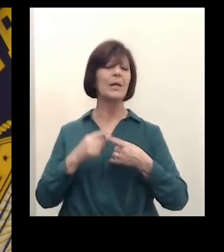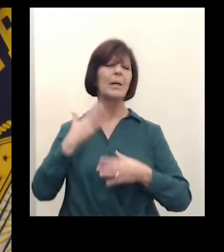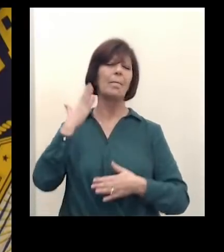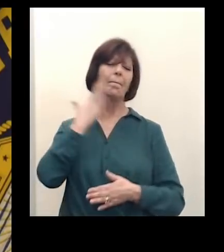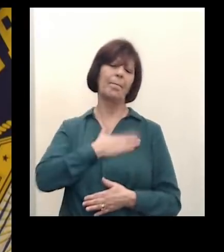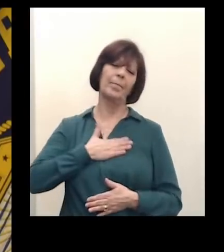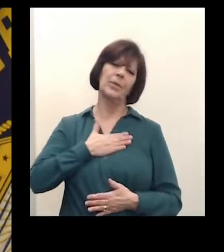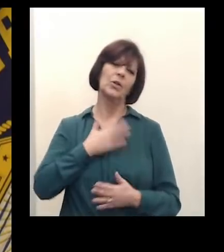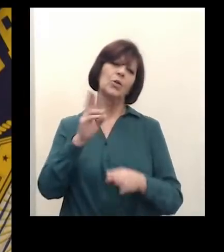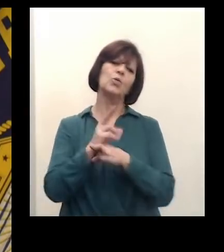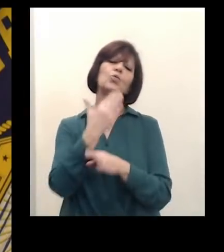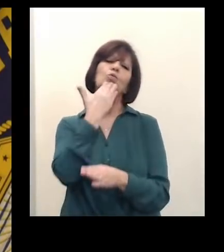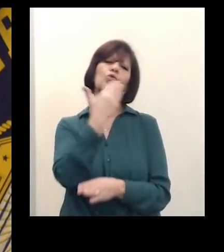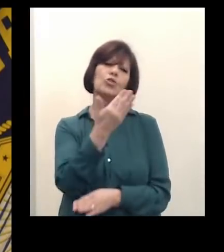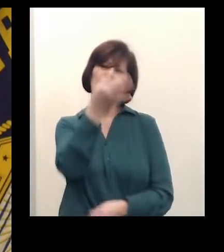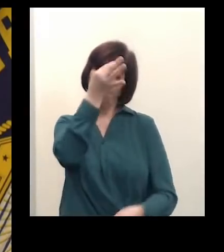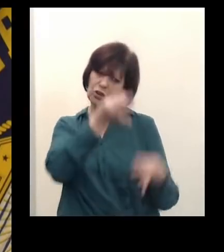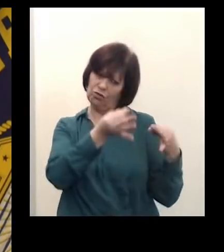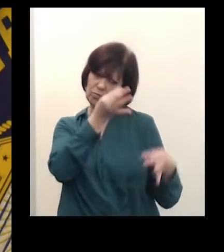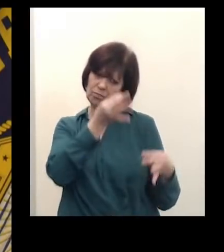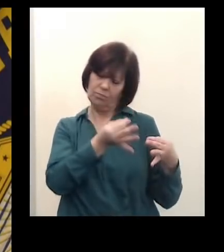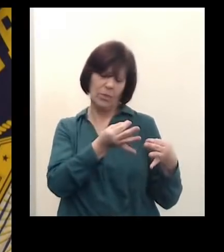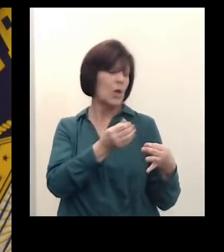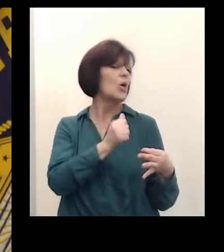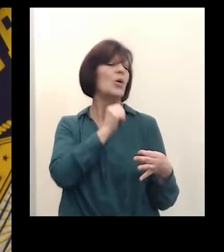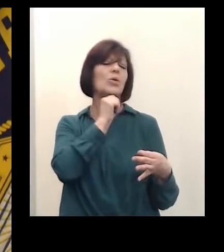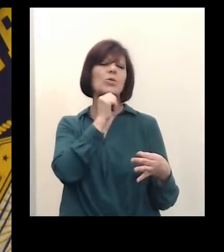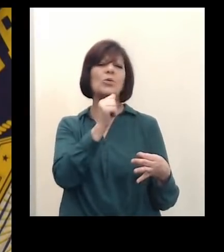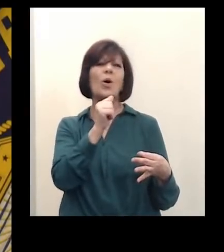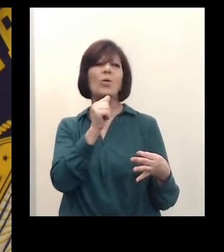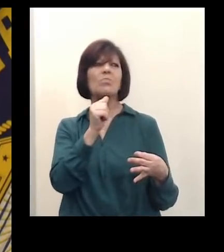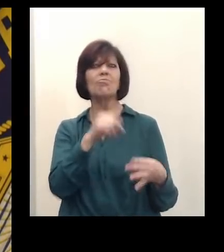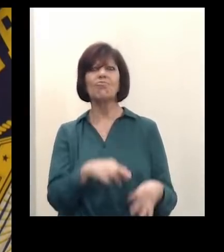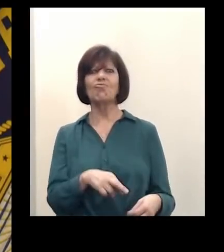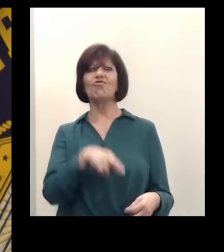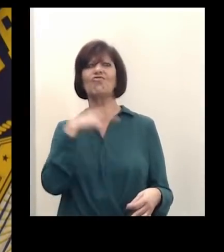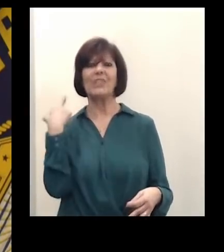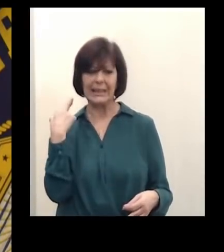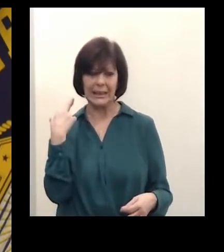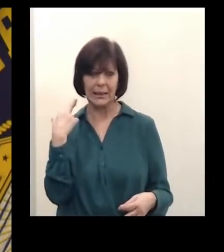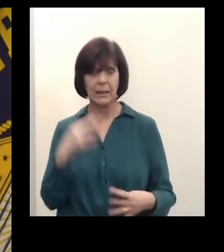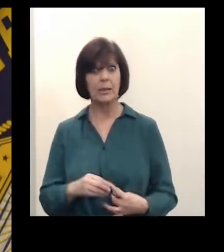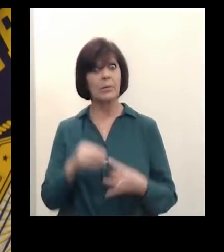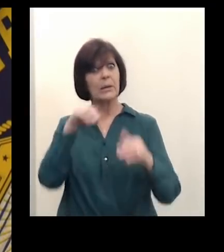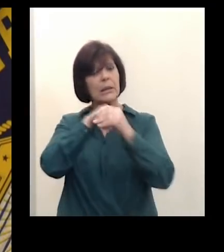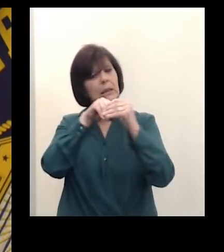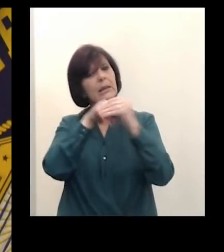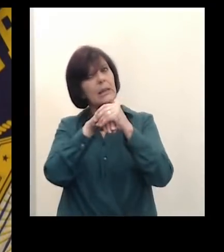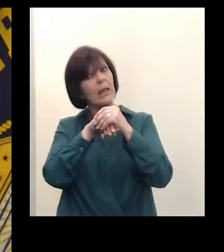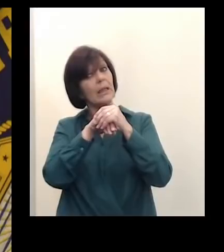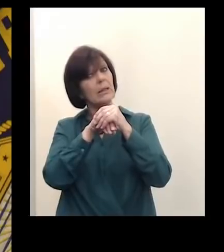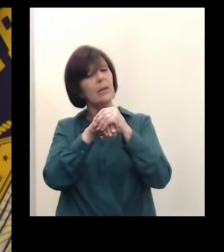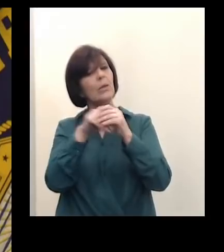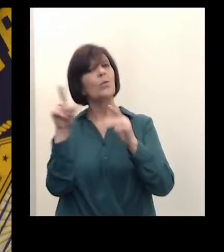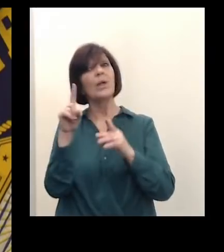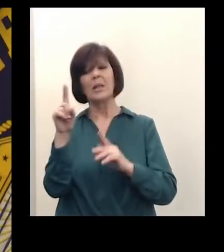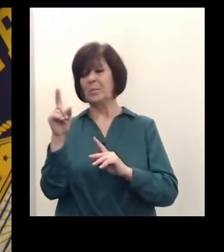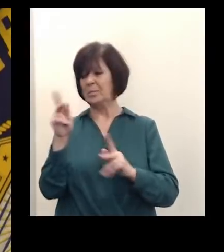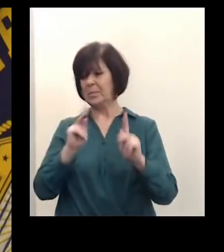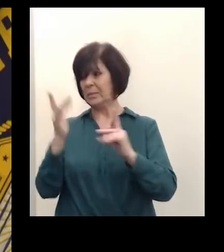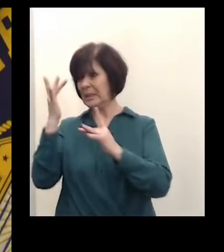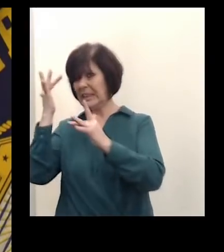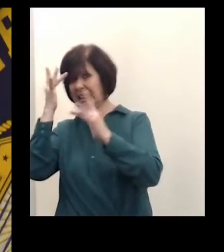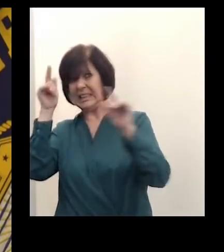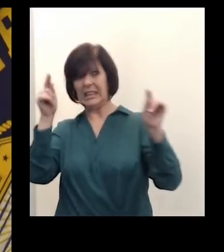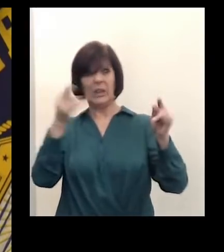judgment in terms of getting together. Don't put yourselves in risky situations, particularly indoors, where there's likely to be infectious people when they're not wearing